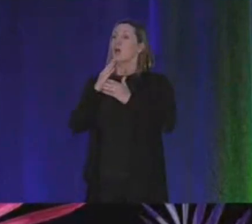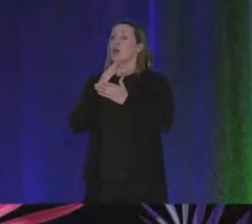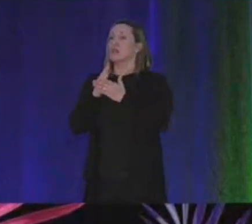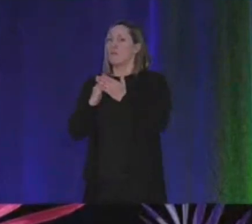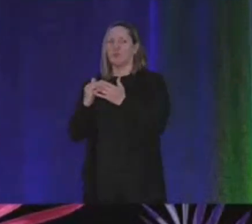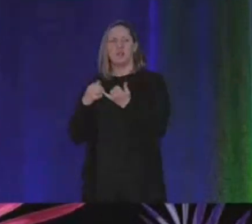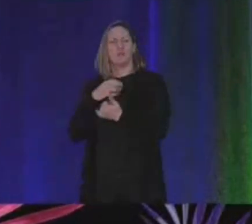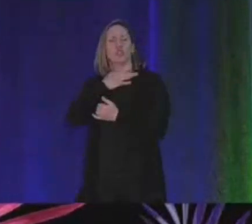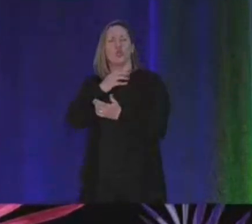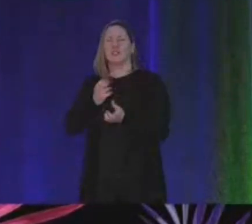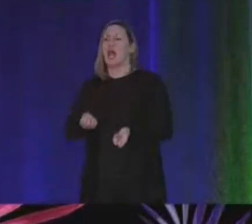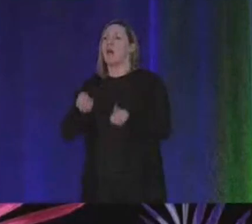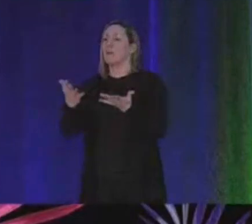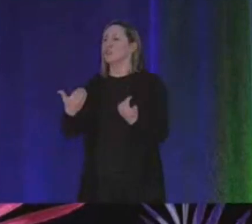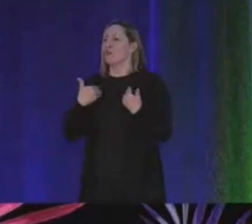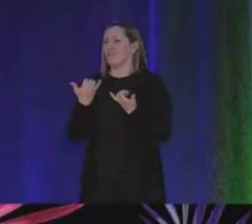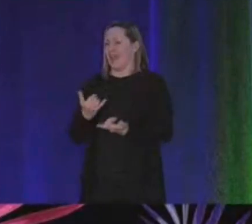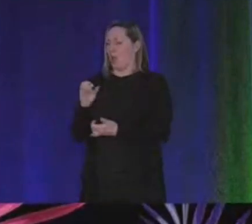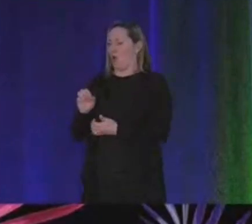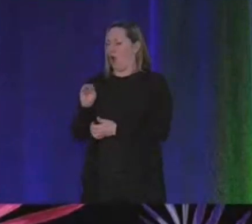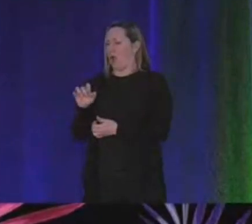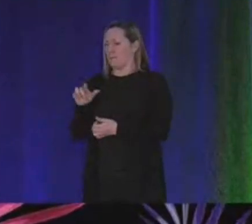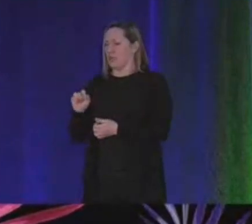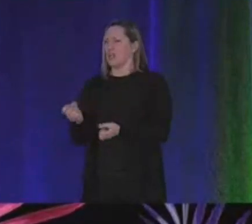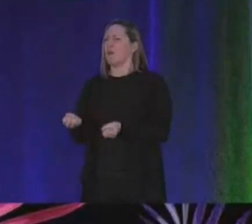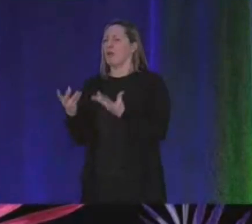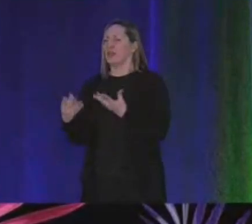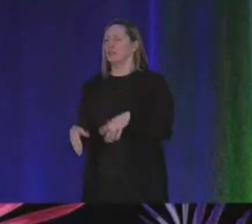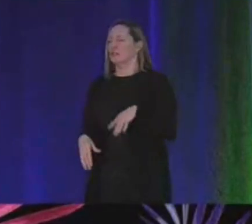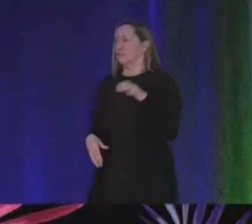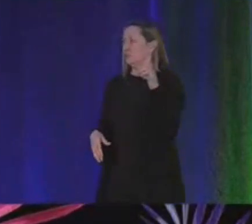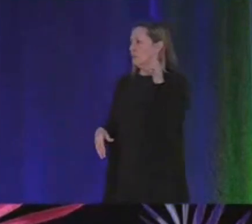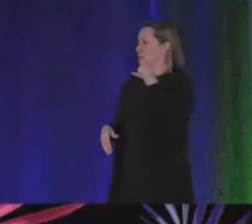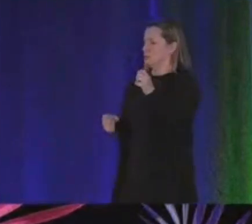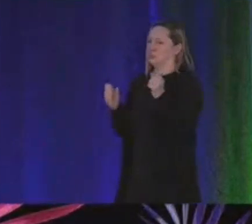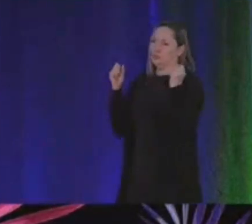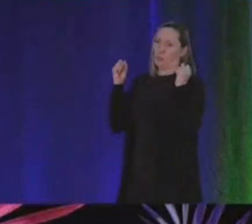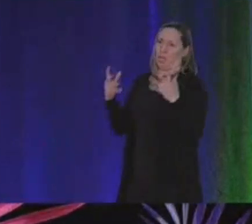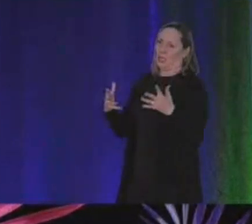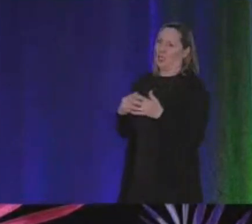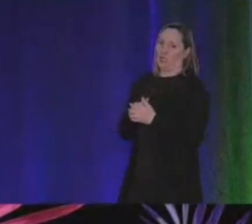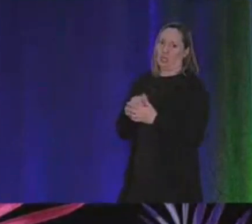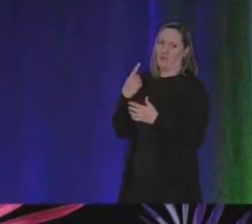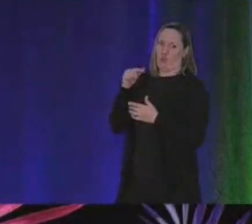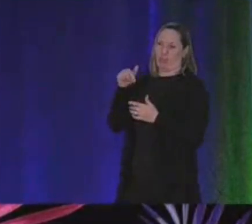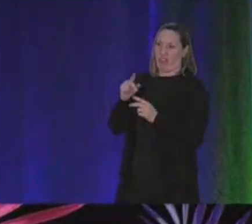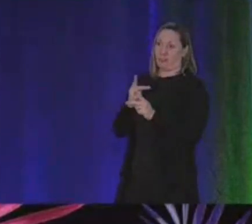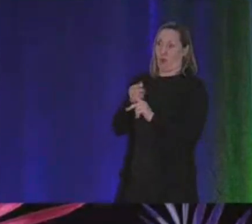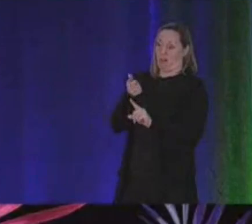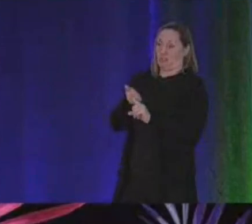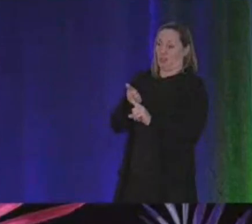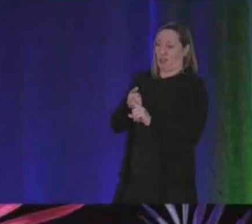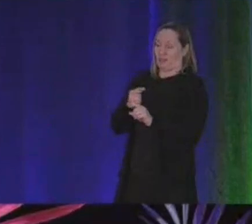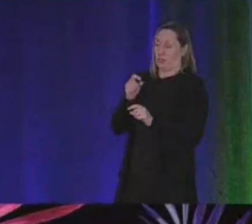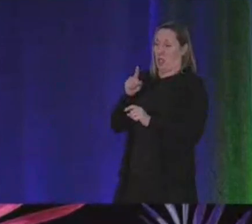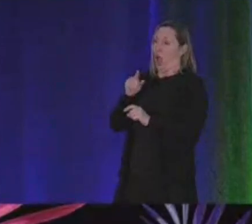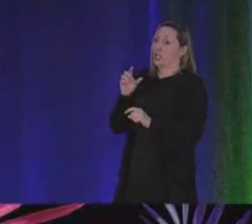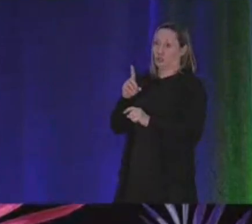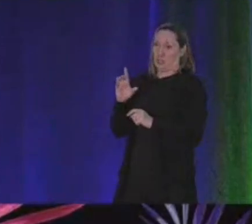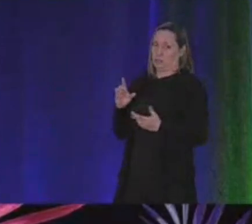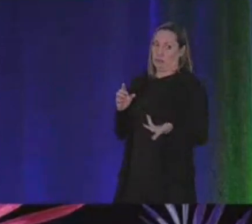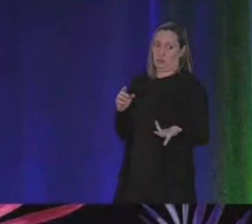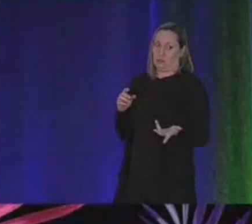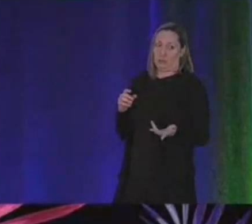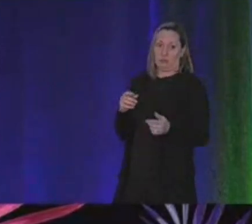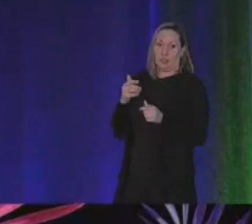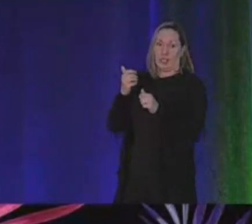have now in Omlet? There's so many. Just for this product, there's like hundreds of them in here, and each instance